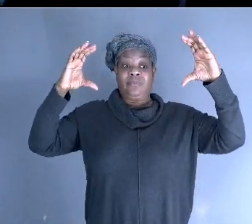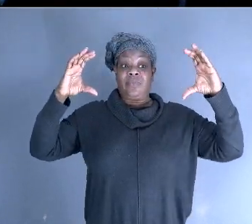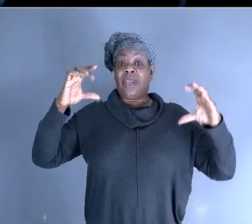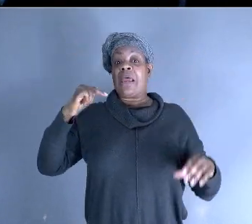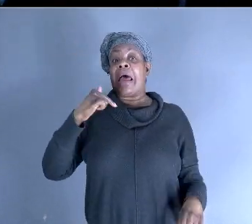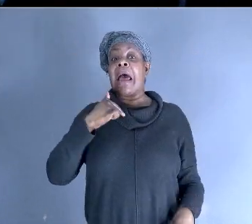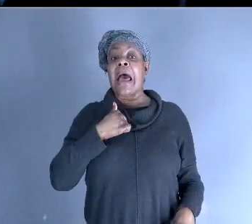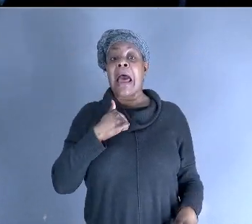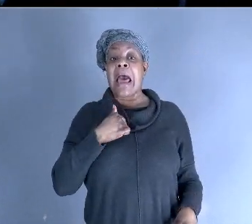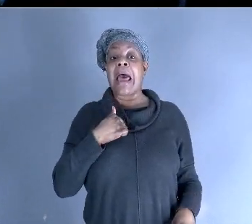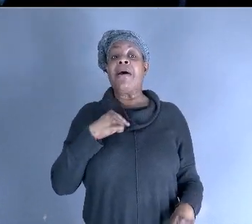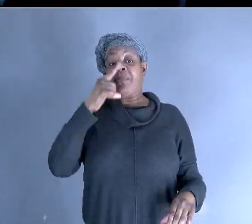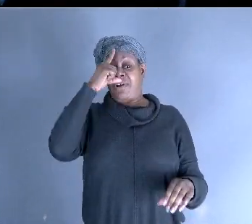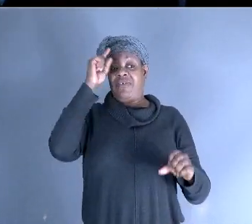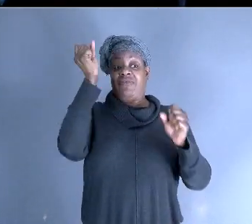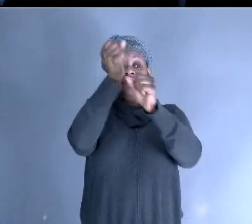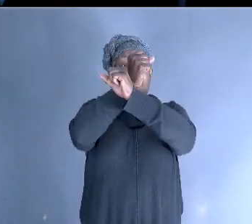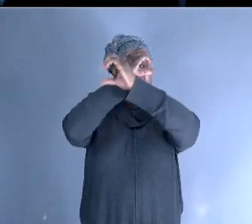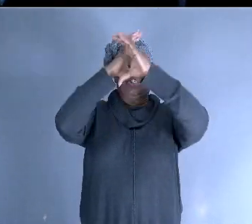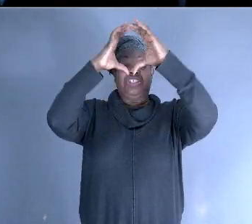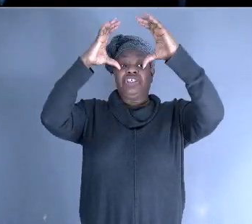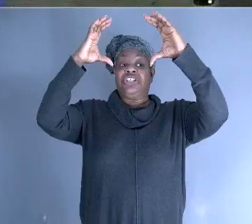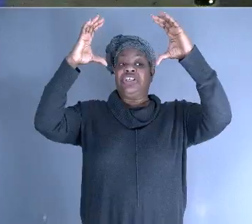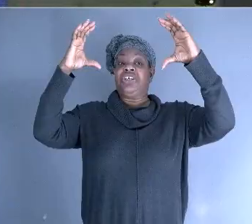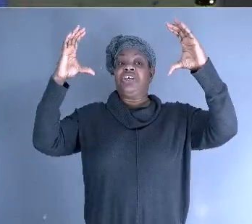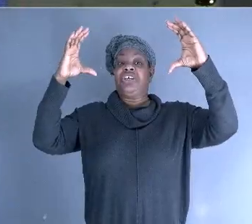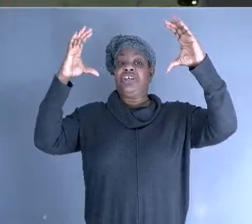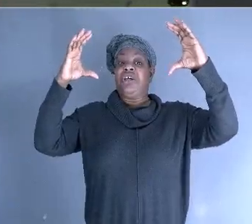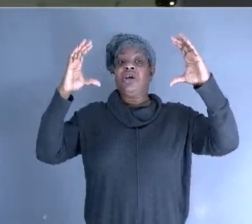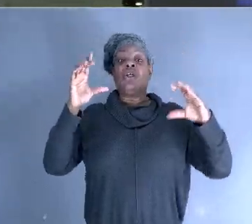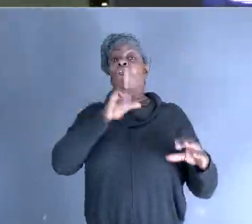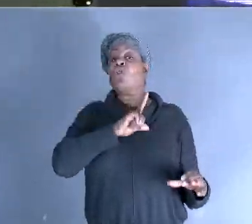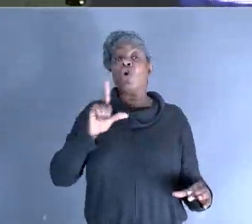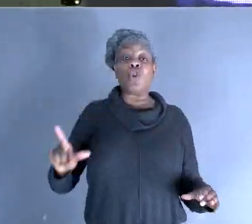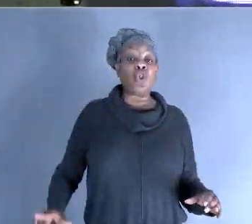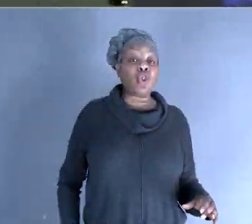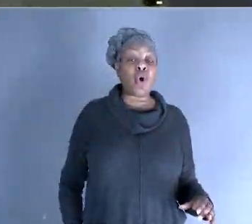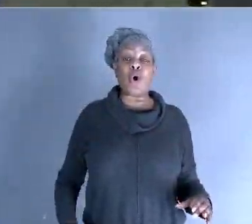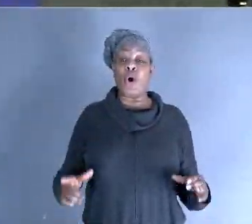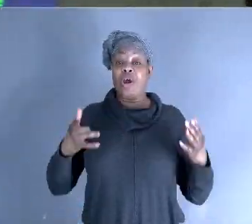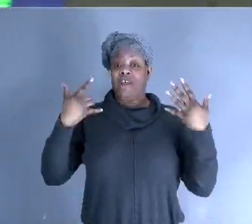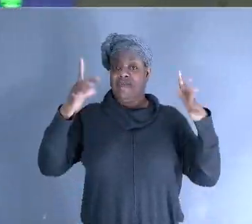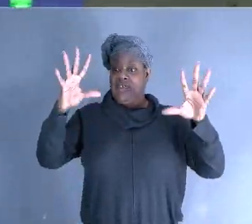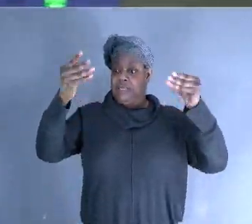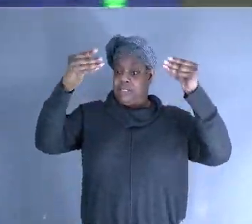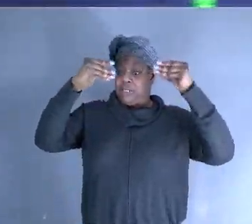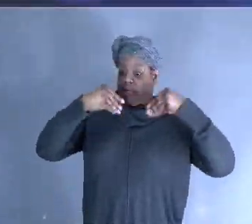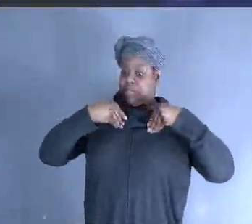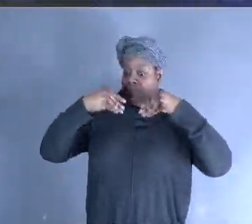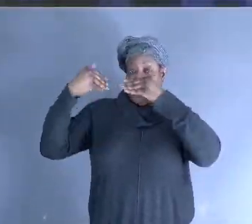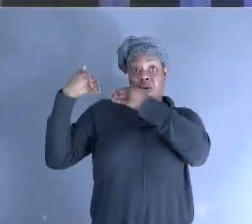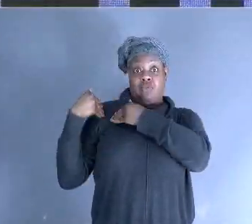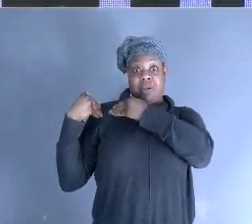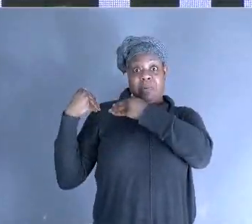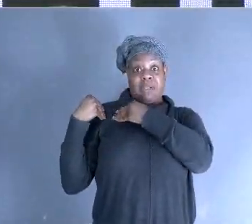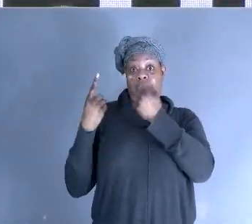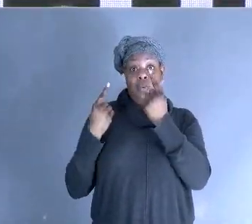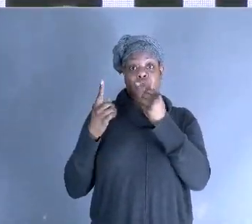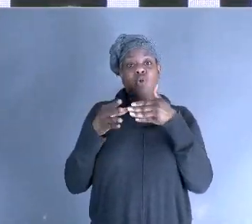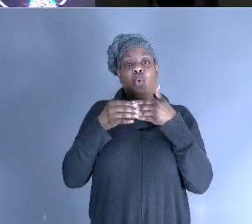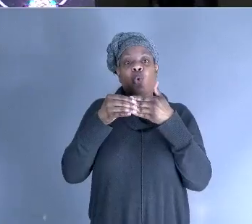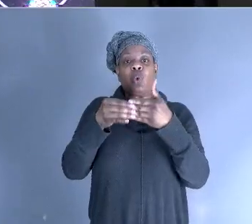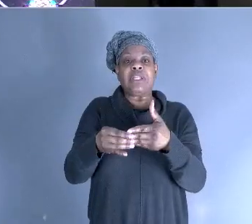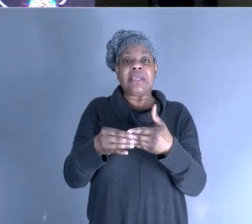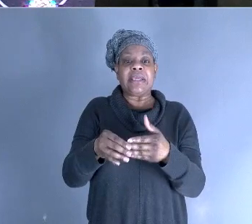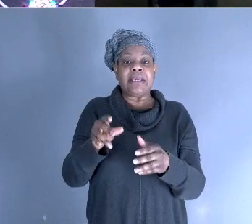am a visionary that the Lord has given this responsibility to lead other visionaries I'm a